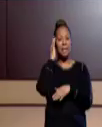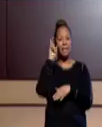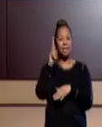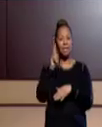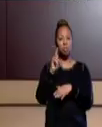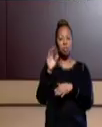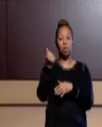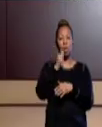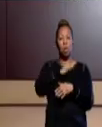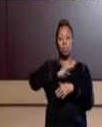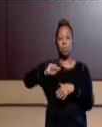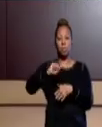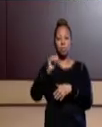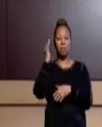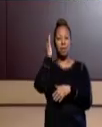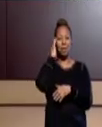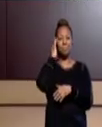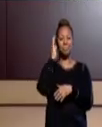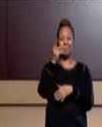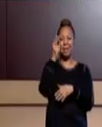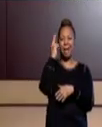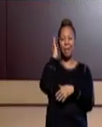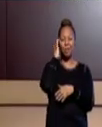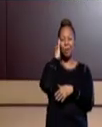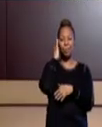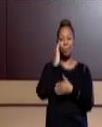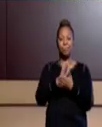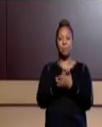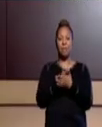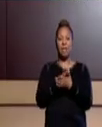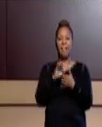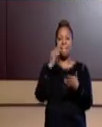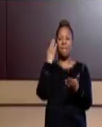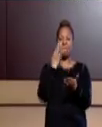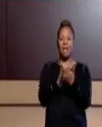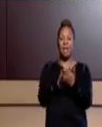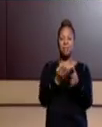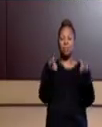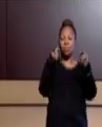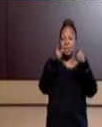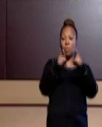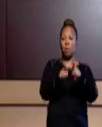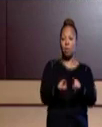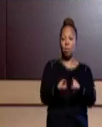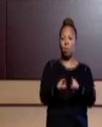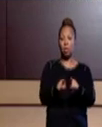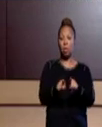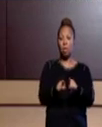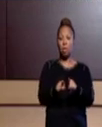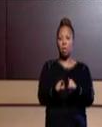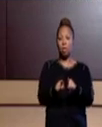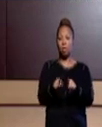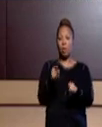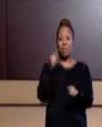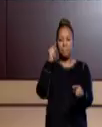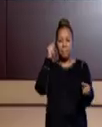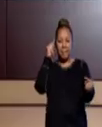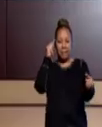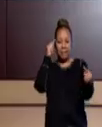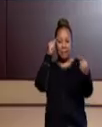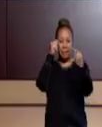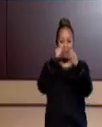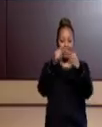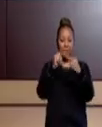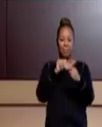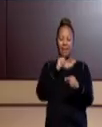need to rebuke. I watch the news to make sure that I know the facts of what's going on so that I can be keen. But I'm not